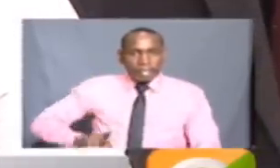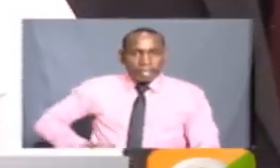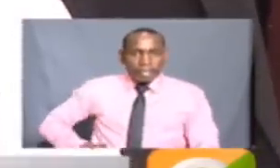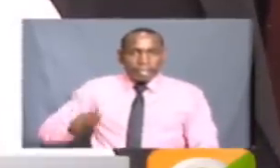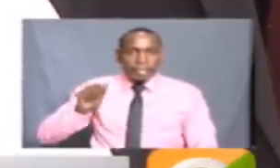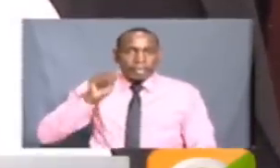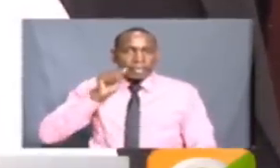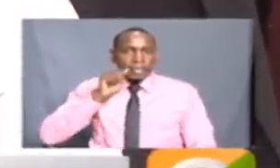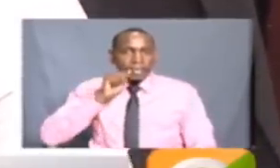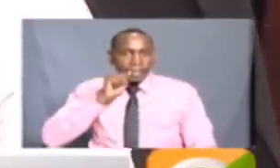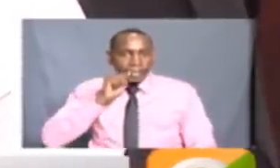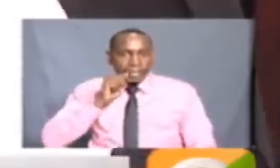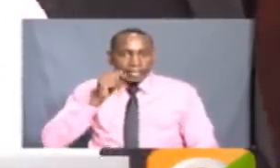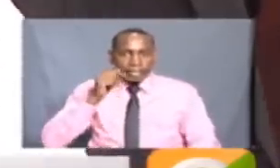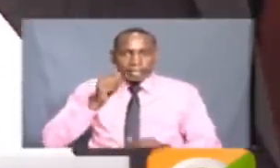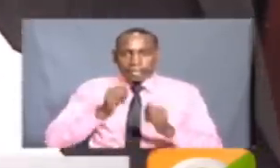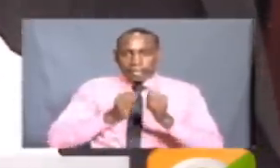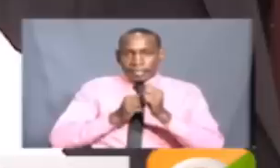England, of the English, from